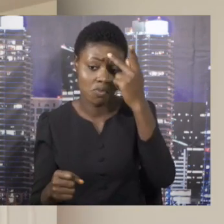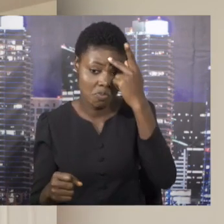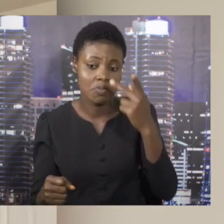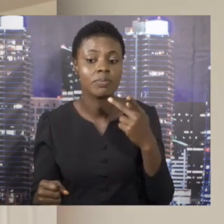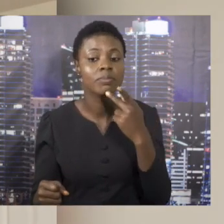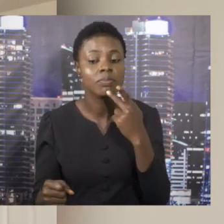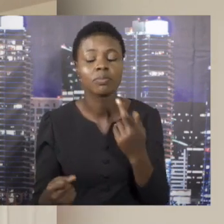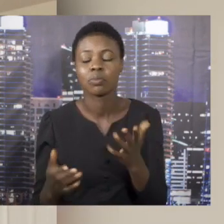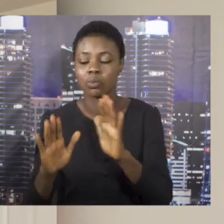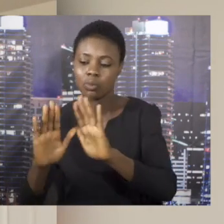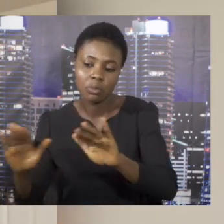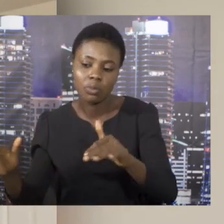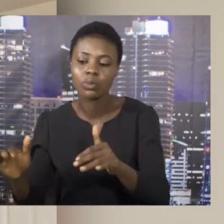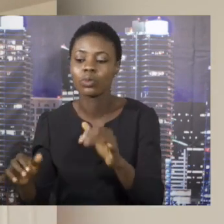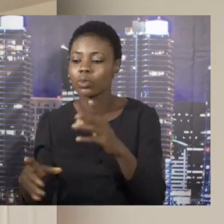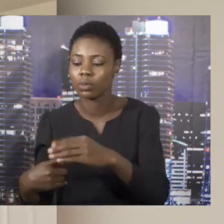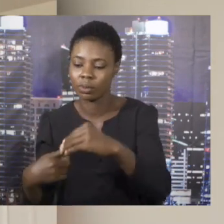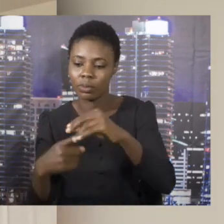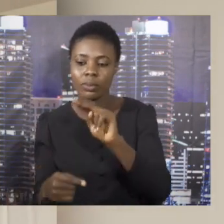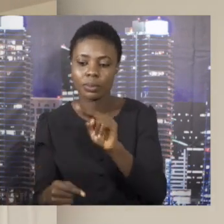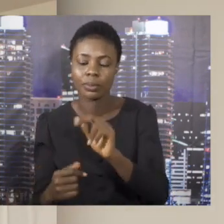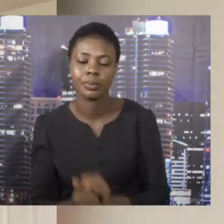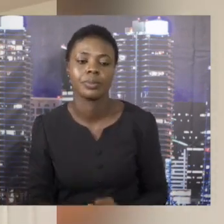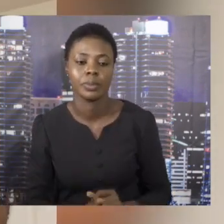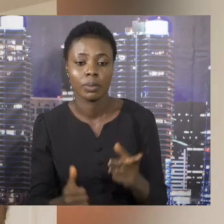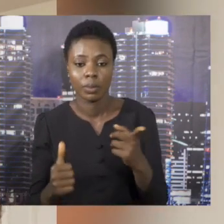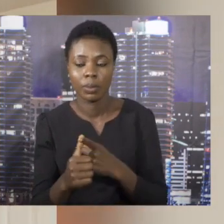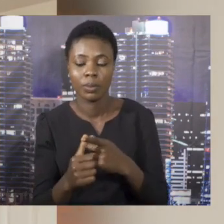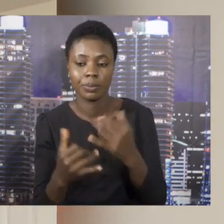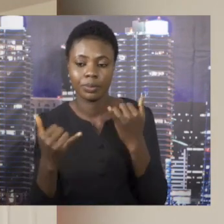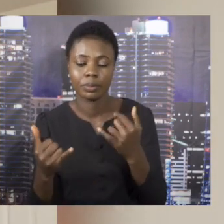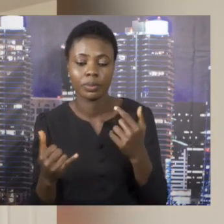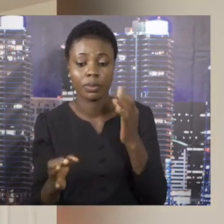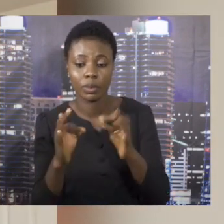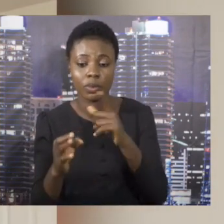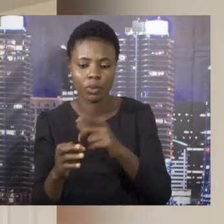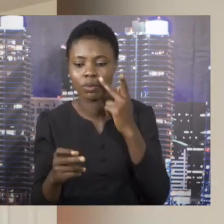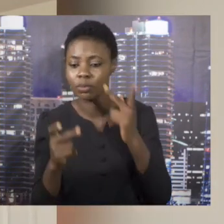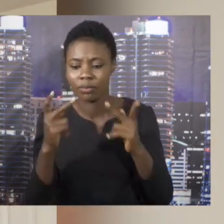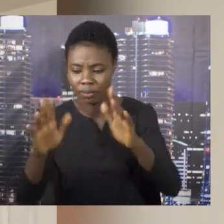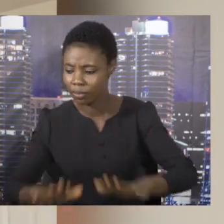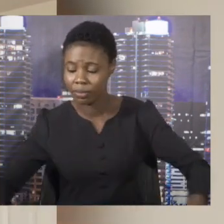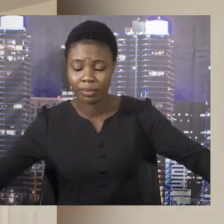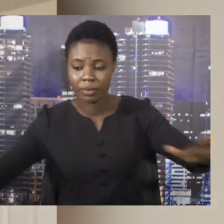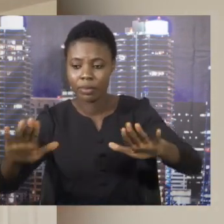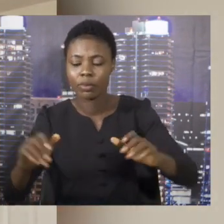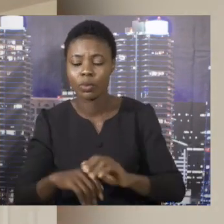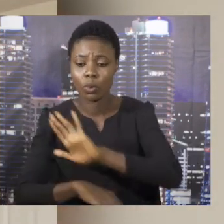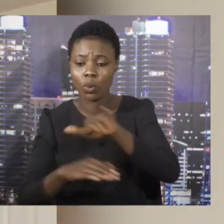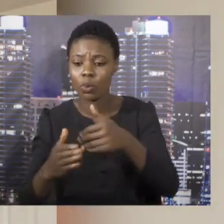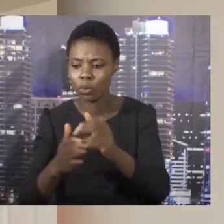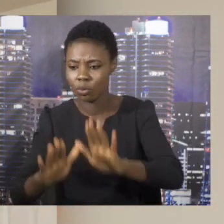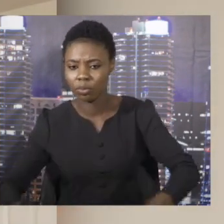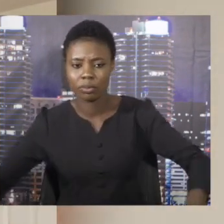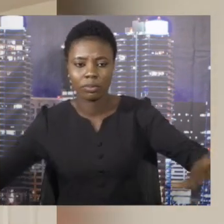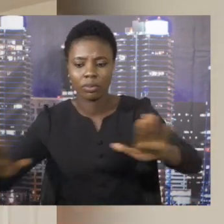home with children with learning disabilities. So first and foremost, if you look around you, everything that exists around you